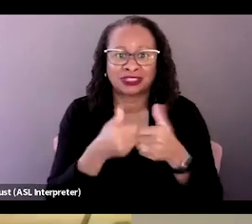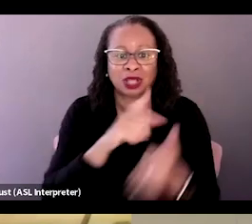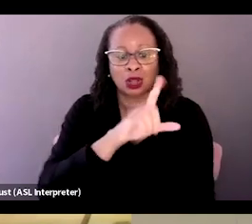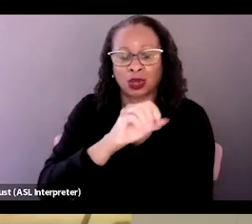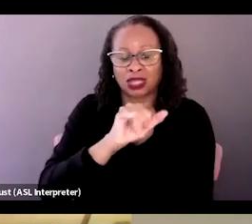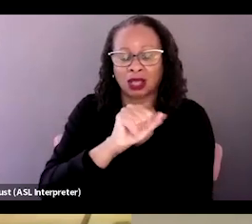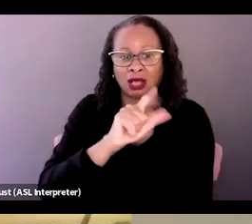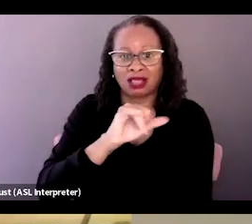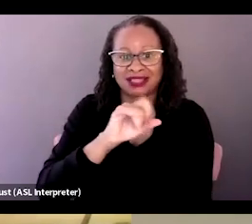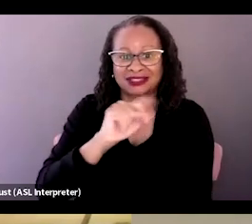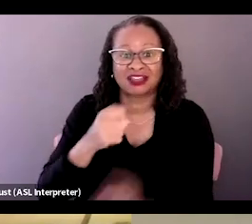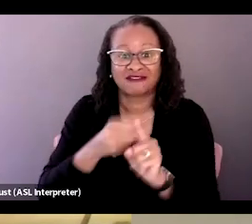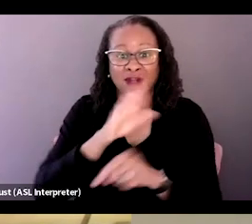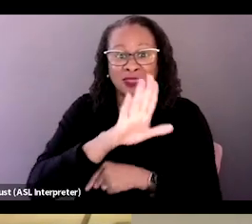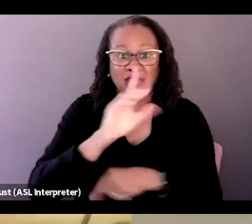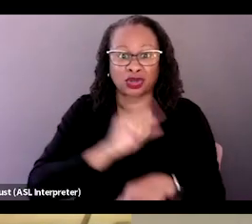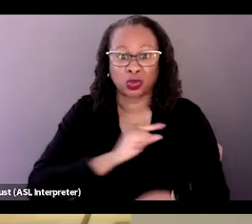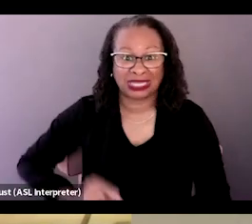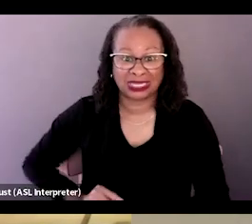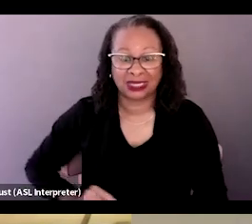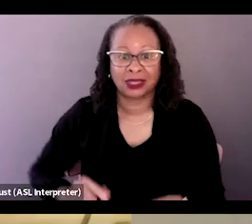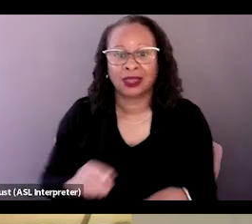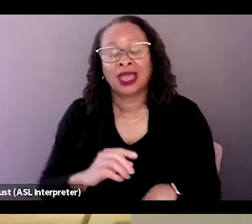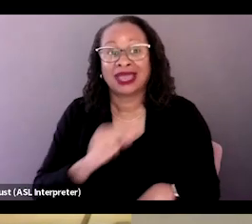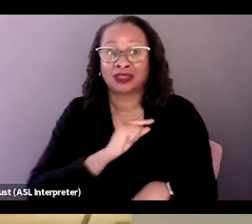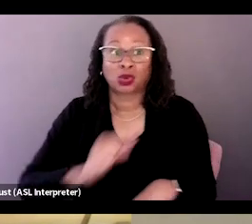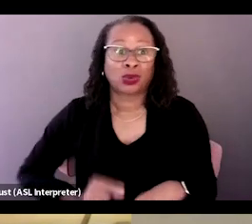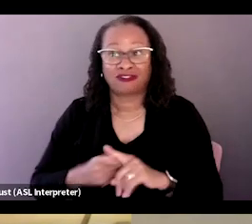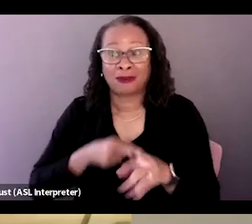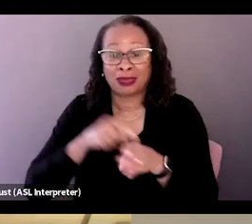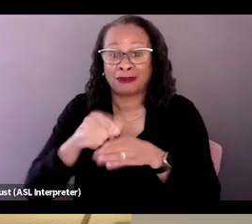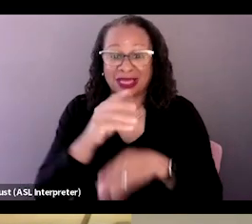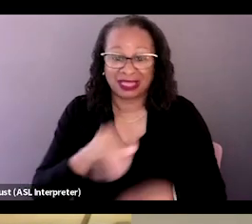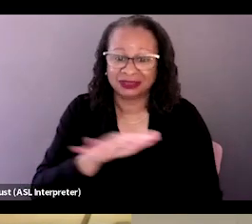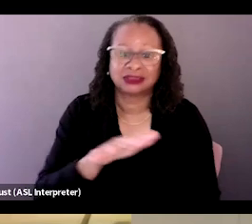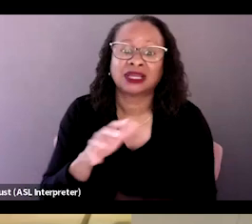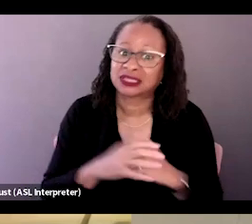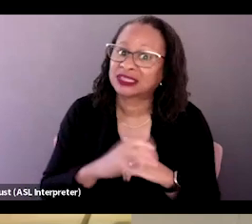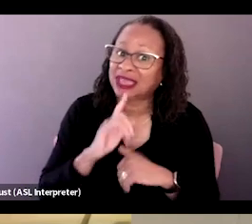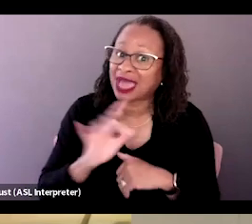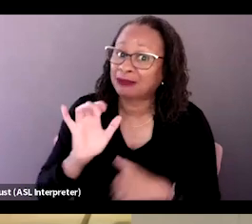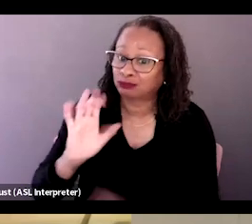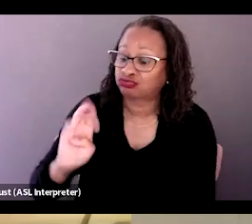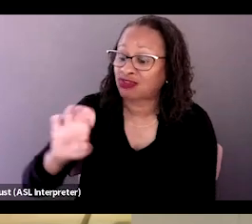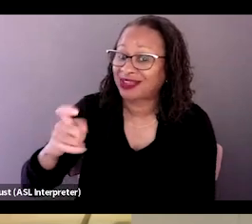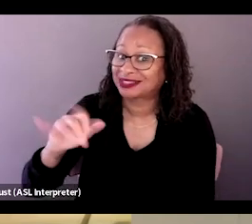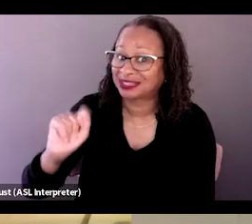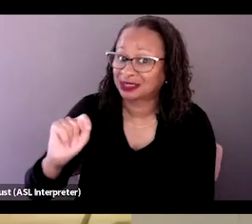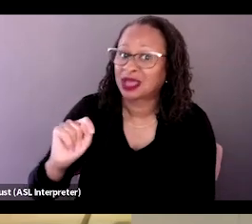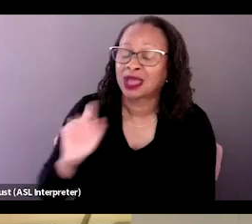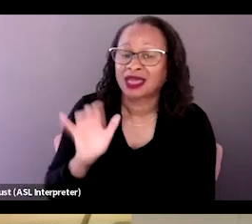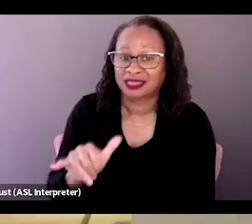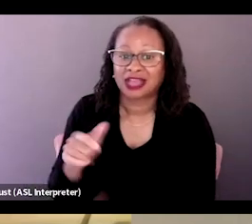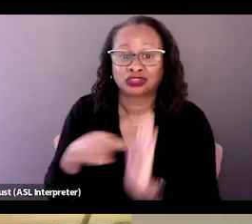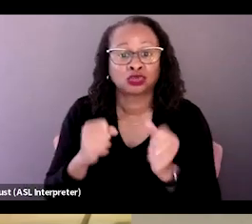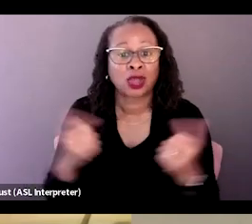their queen, and now the king from mainland. So that was a real, and it shows you how much a conflict